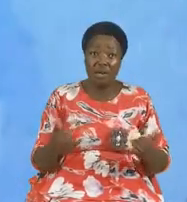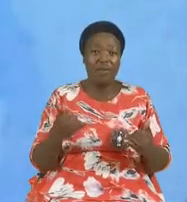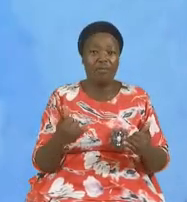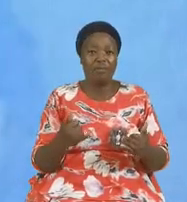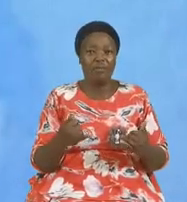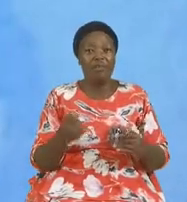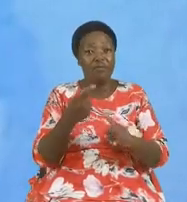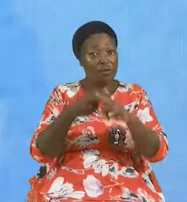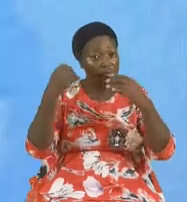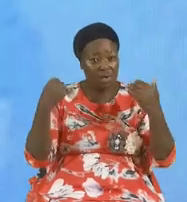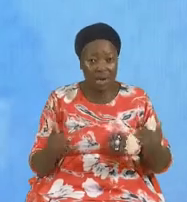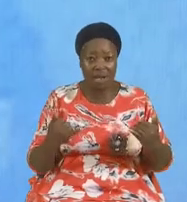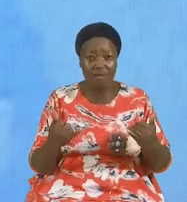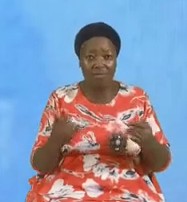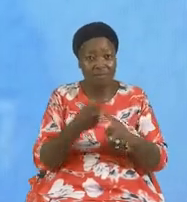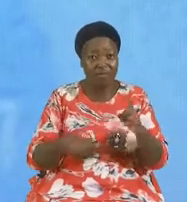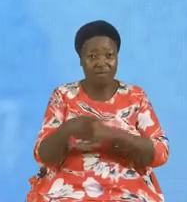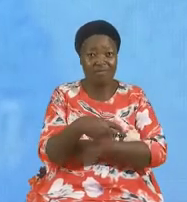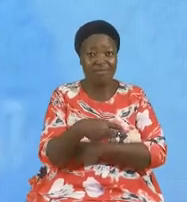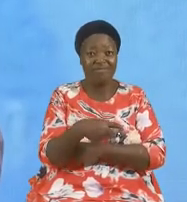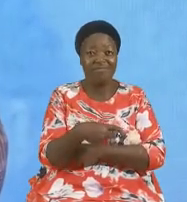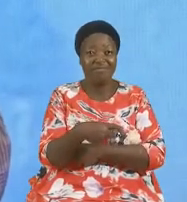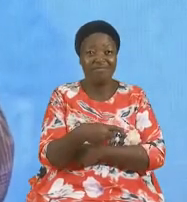sin might be destroyed. That